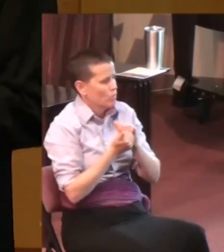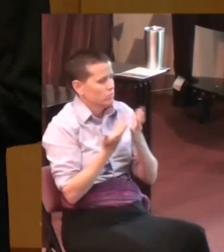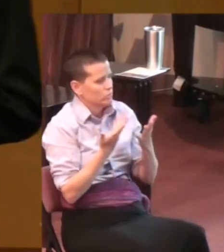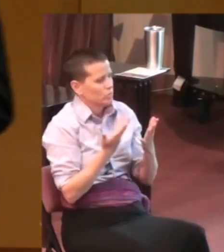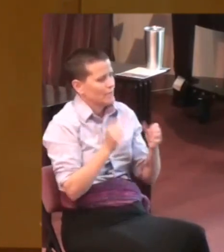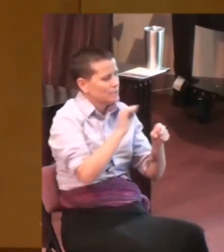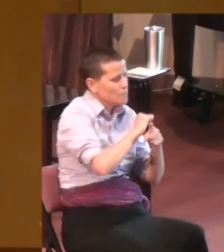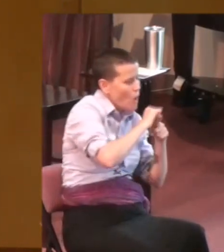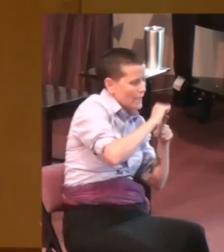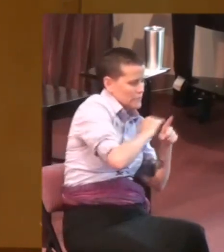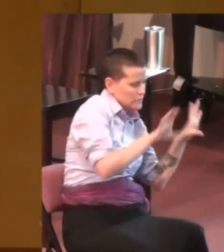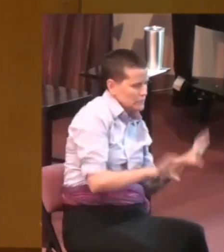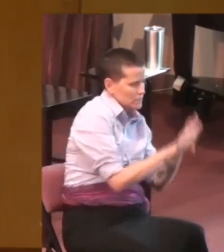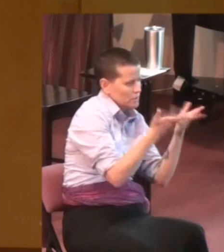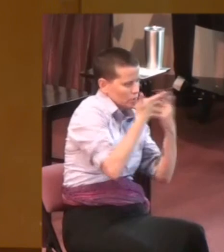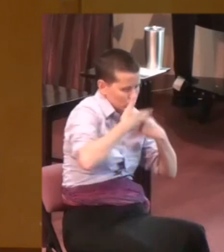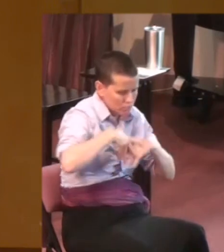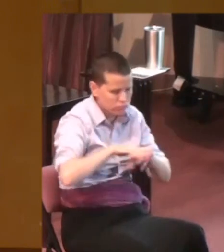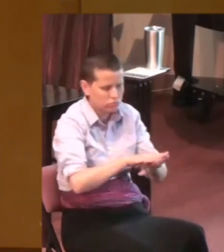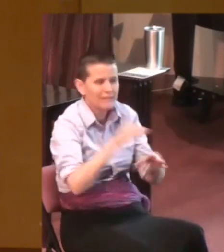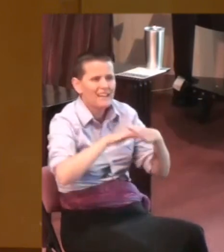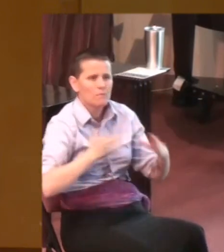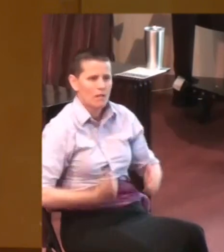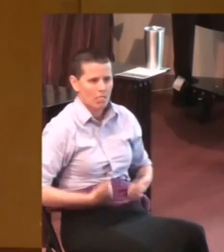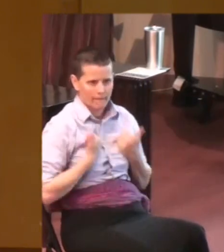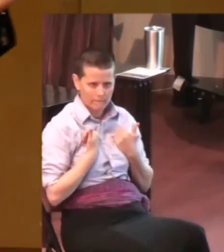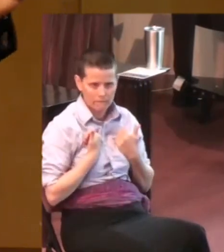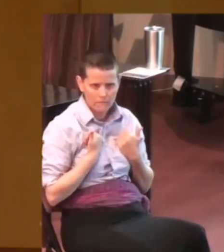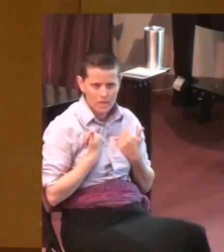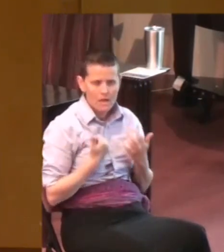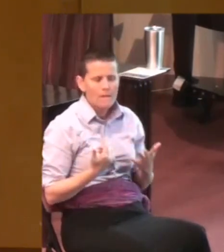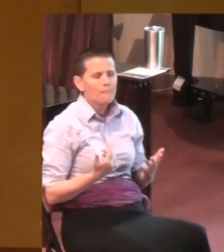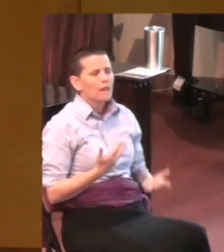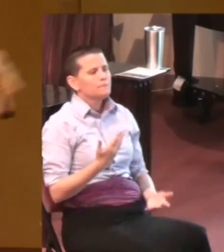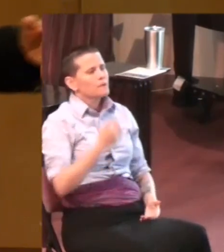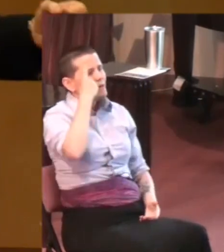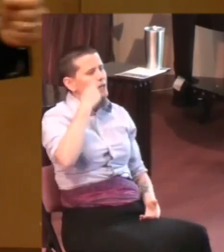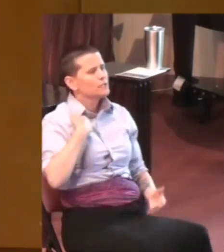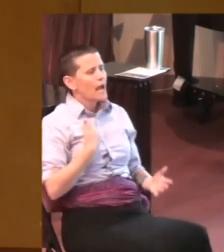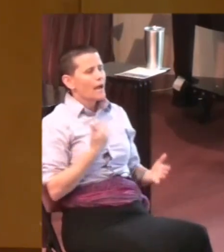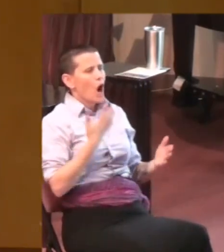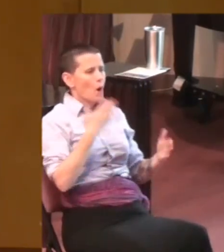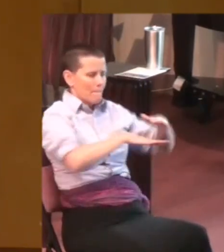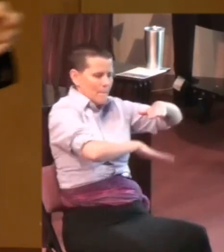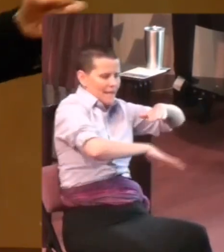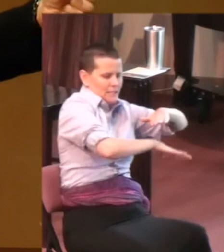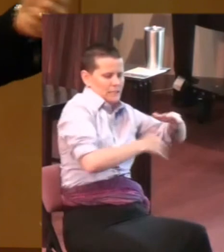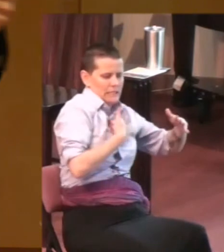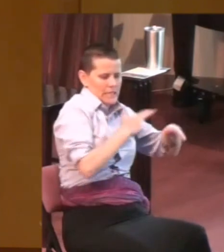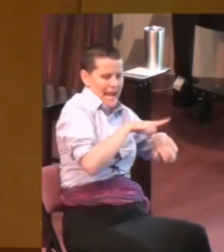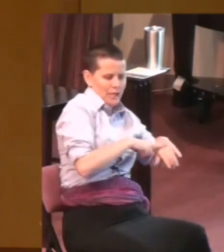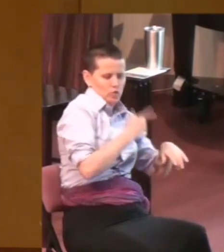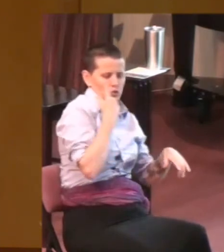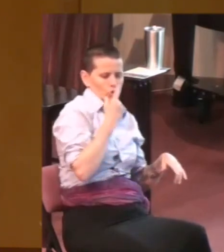nature, left by its own devices, is a hunter-gatherer. It acquires, it grasps, it craves,